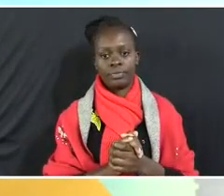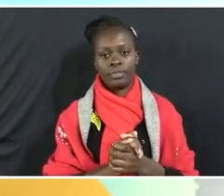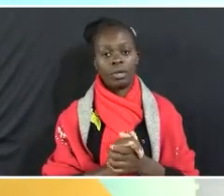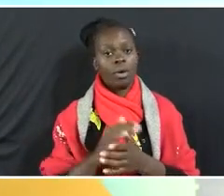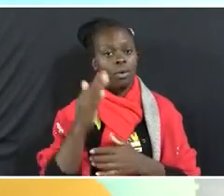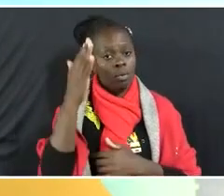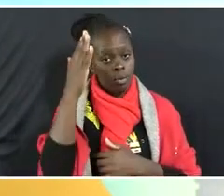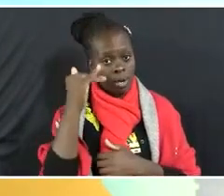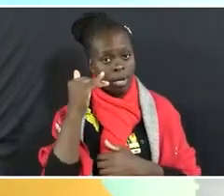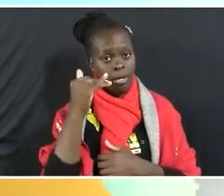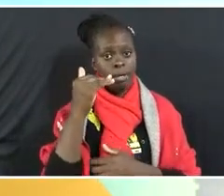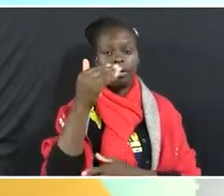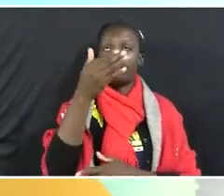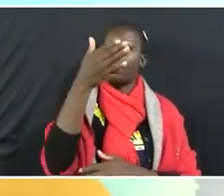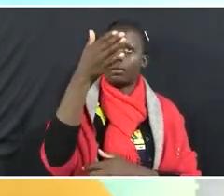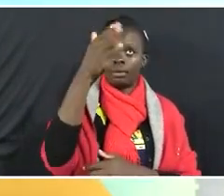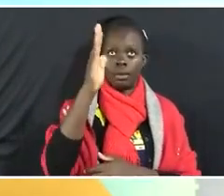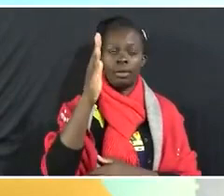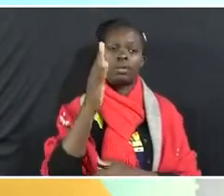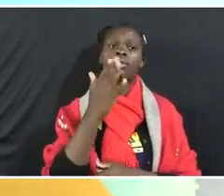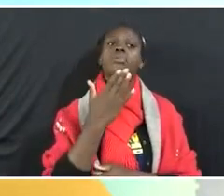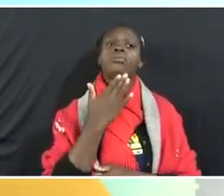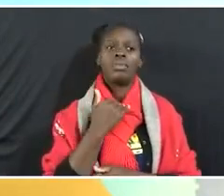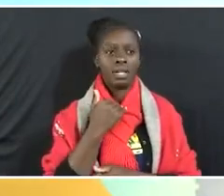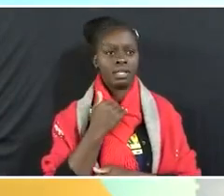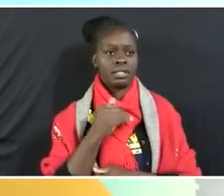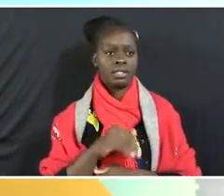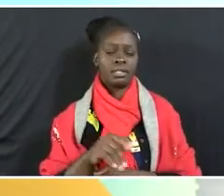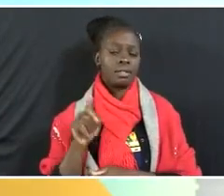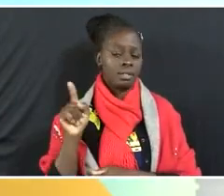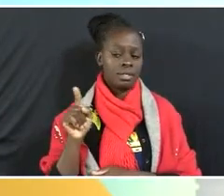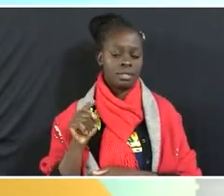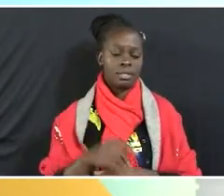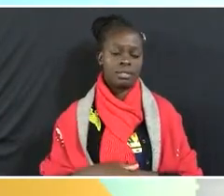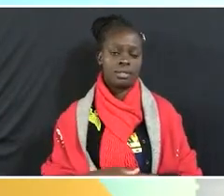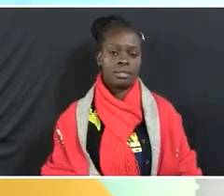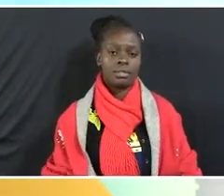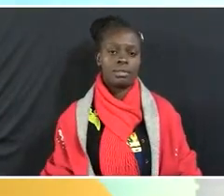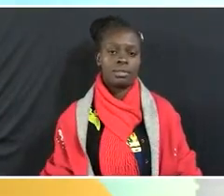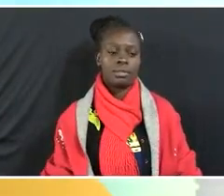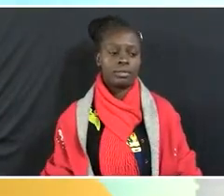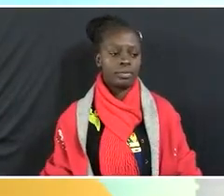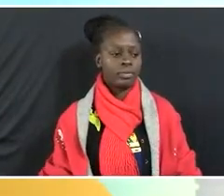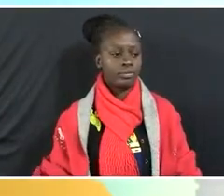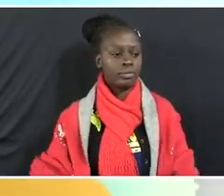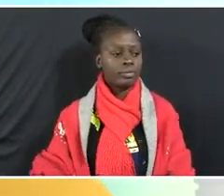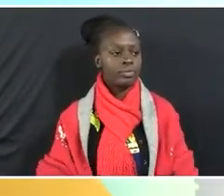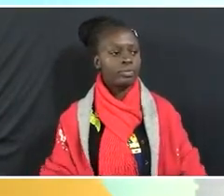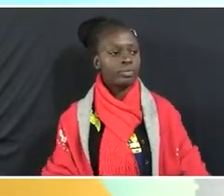Because God would want us to handle with care.